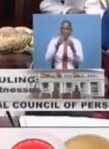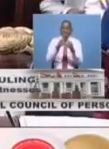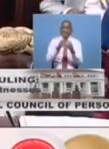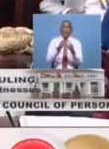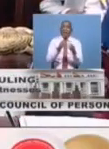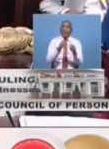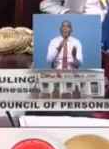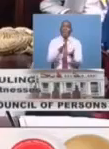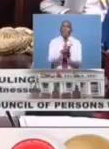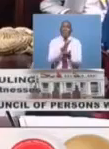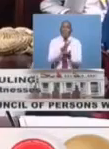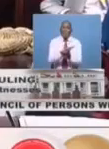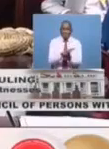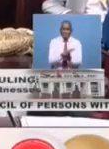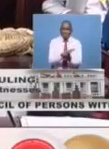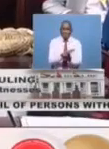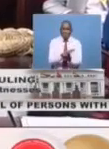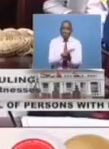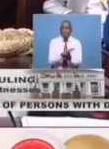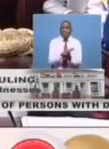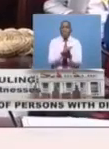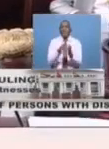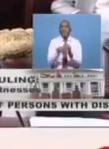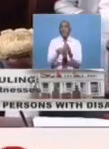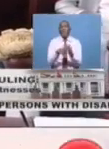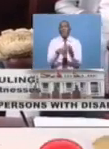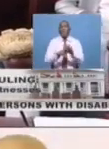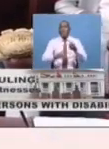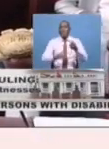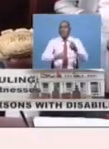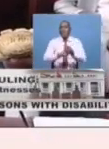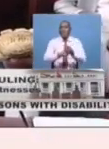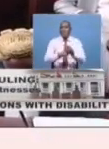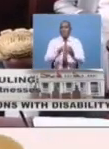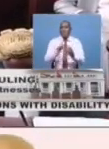and the supporting affidavit.